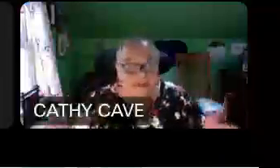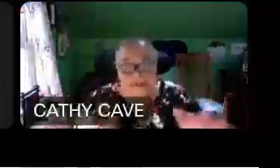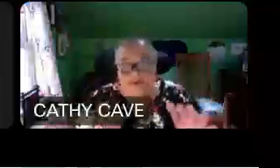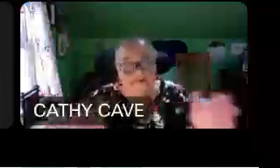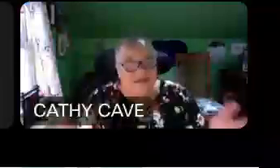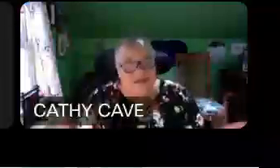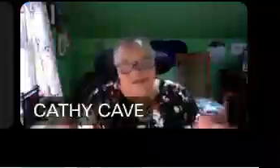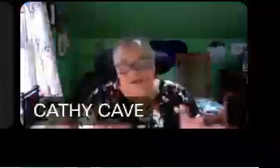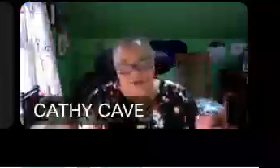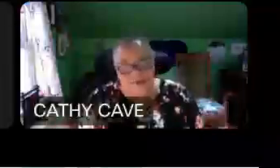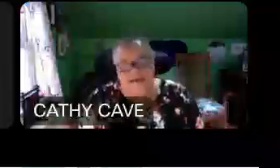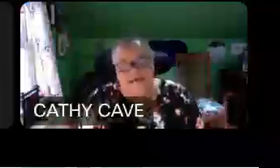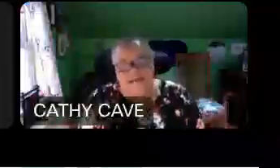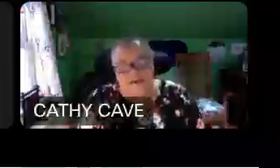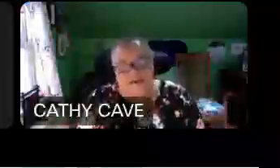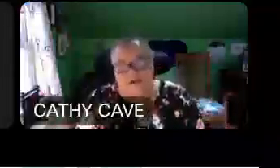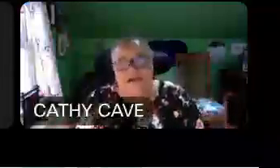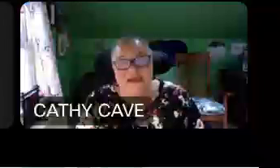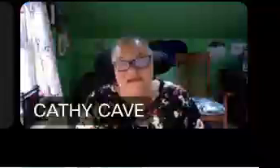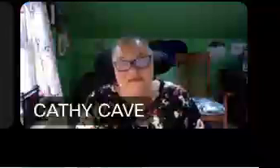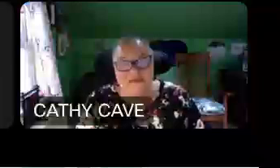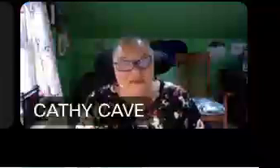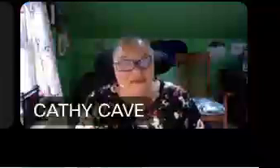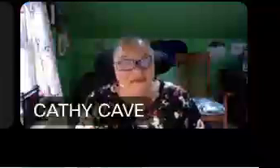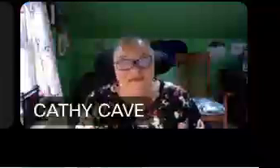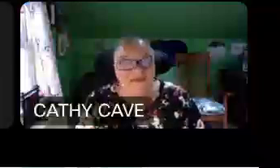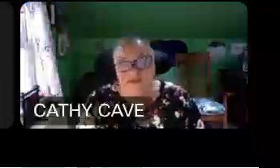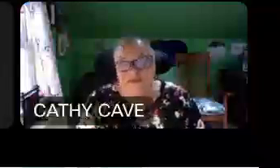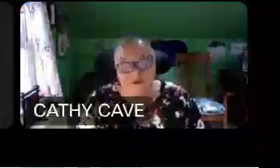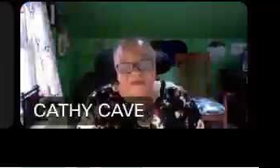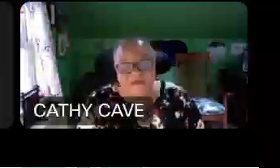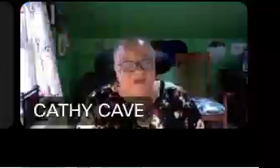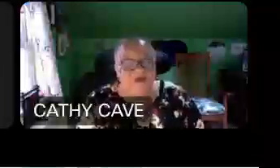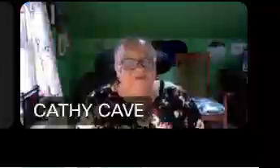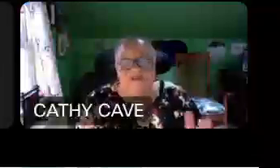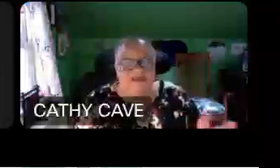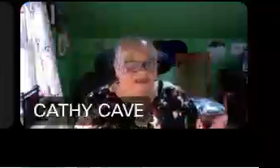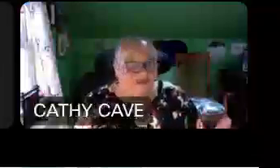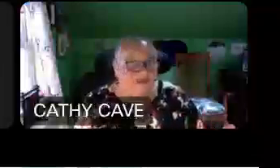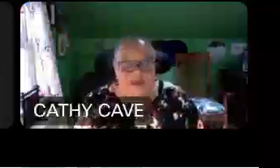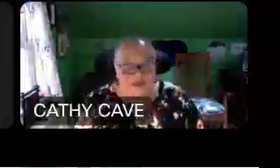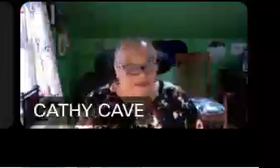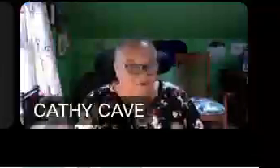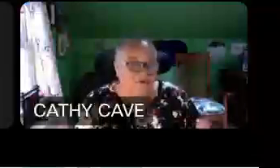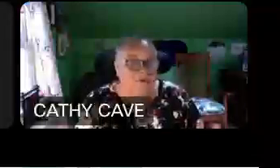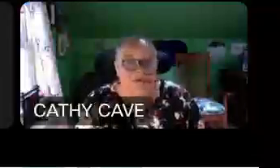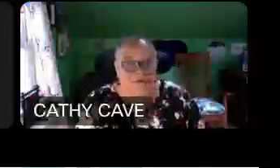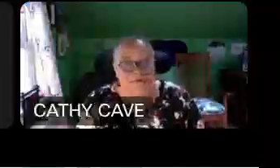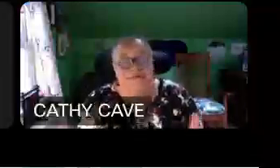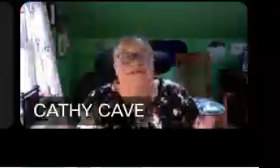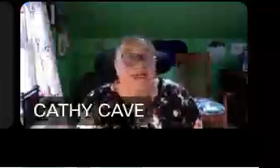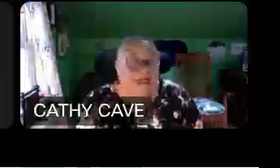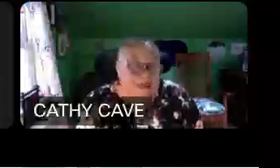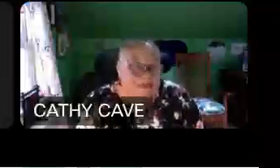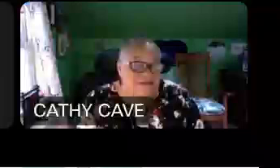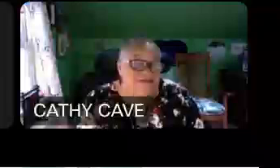means. Whatever that group agreement is that the group creates can be for this moment, for this 2 weeks, for this week, for